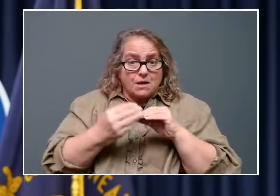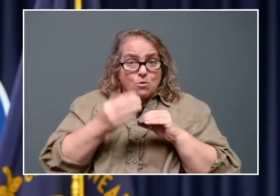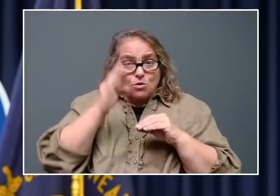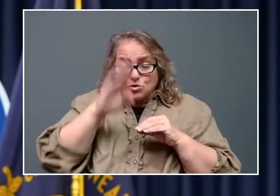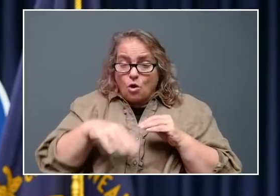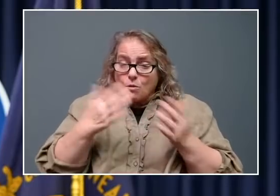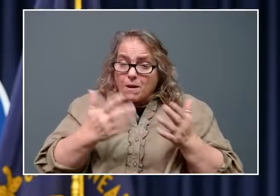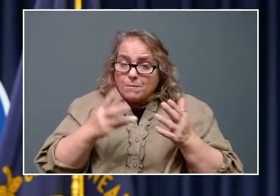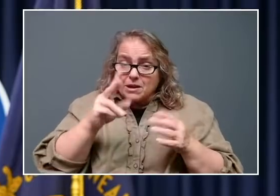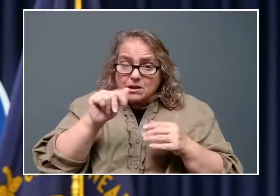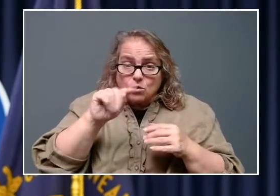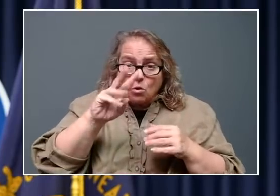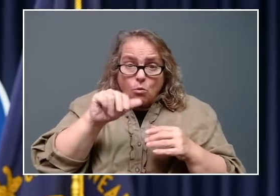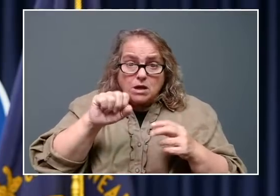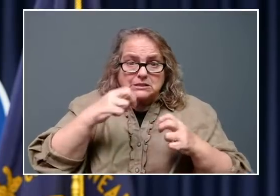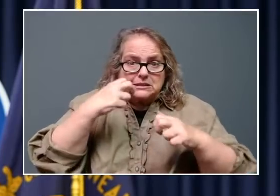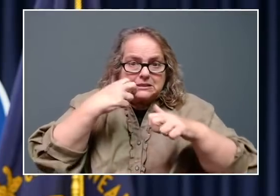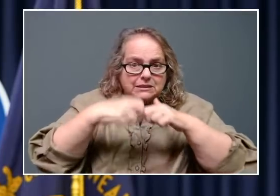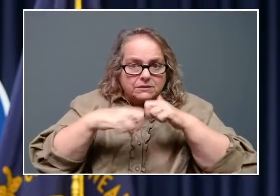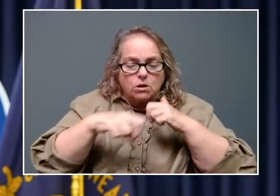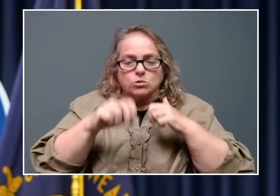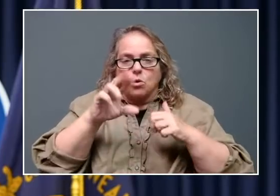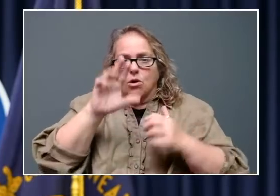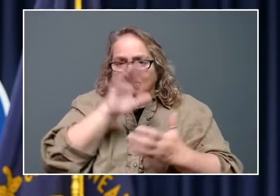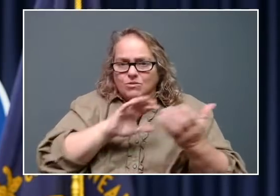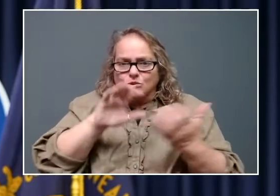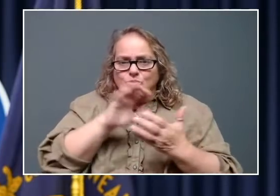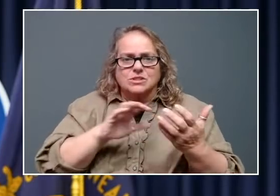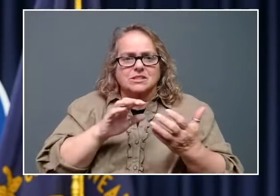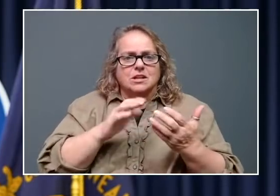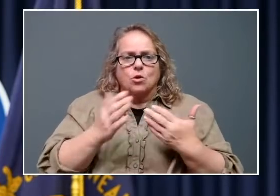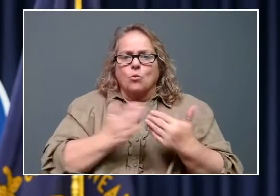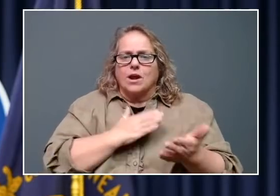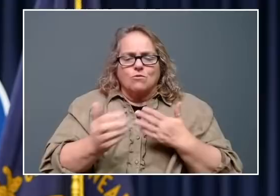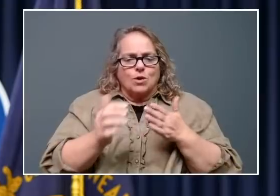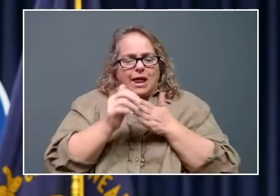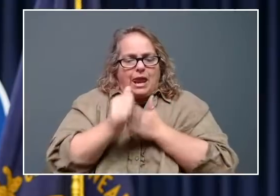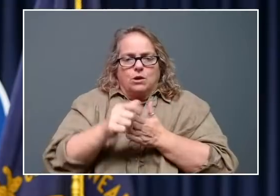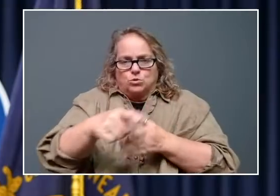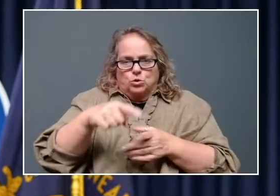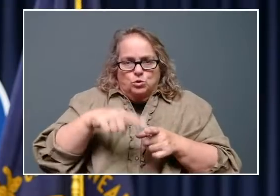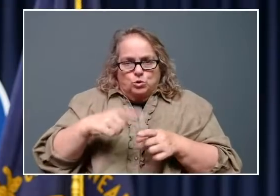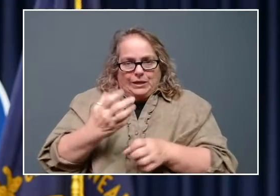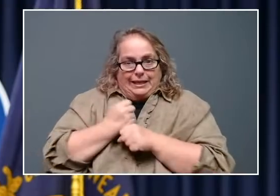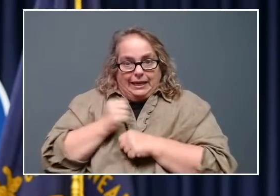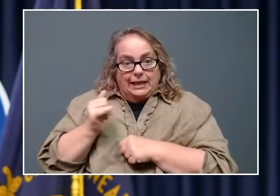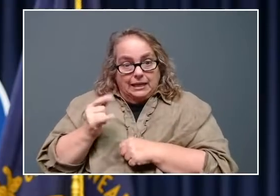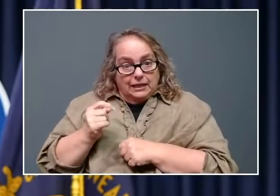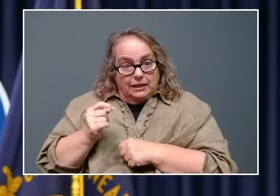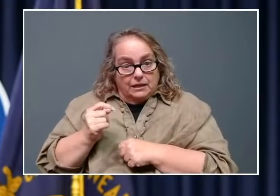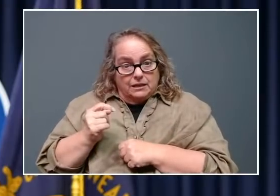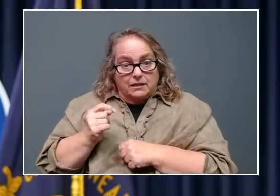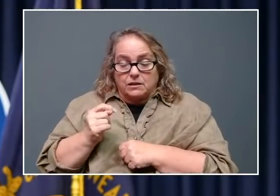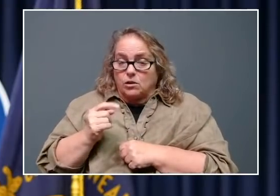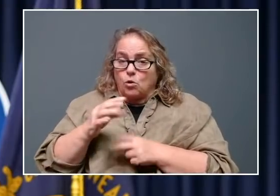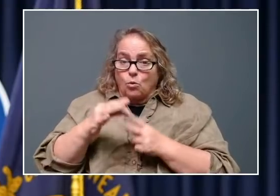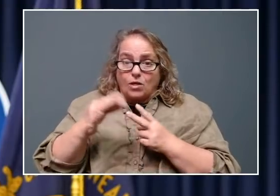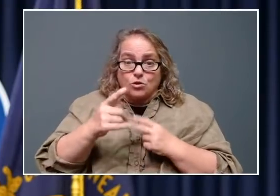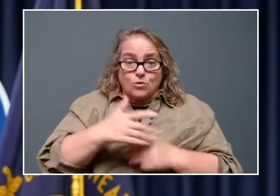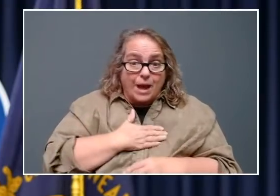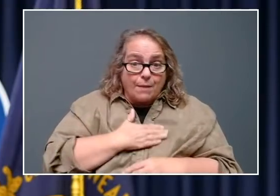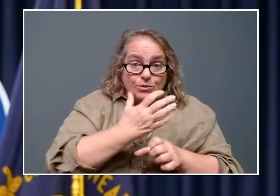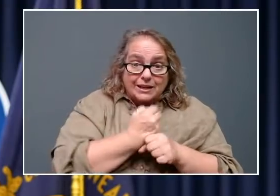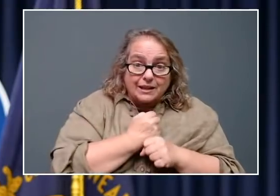or confusing or whatever the road was that led you to that. And whether you were happy to get it